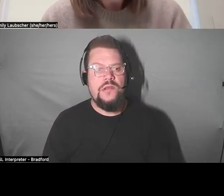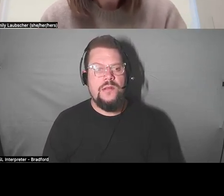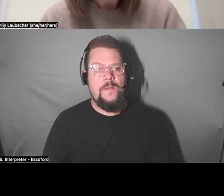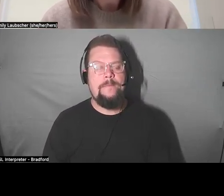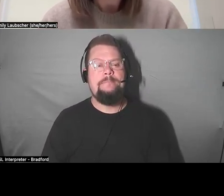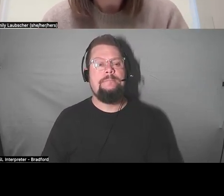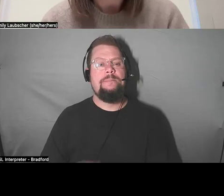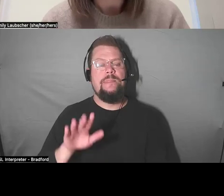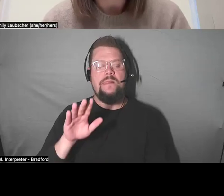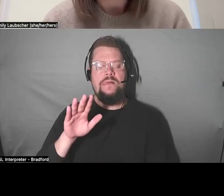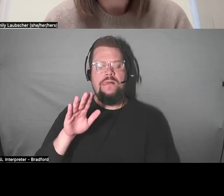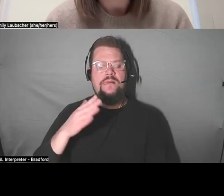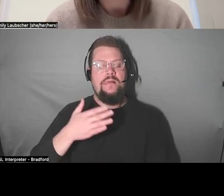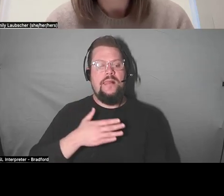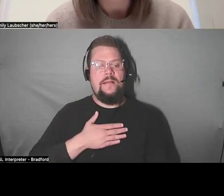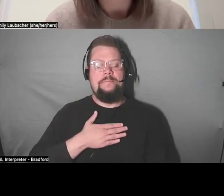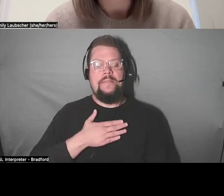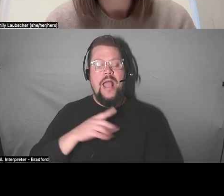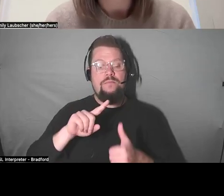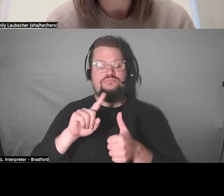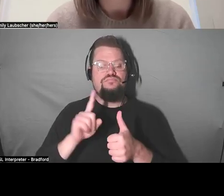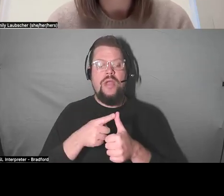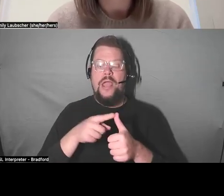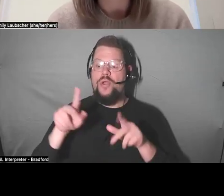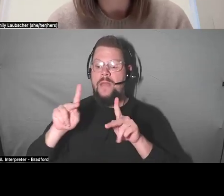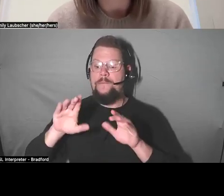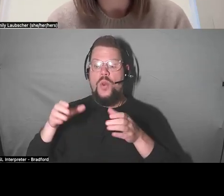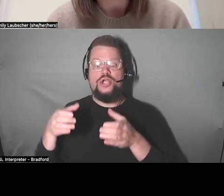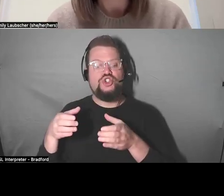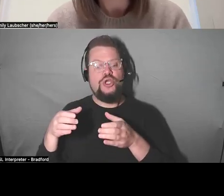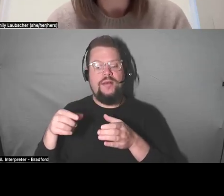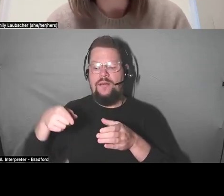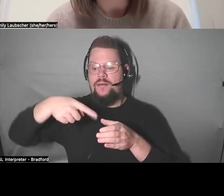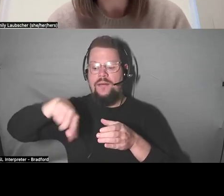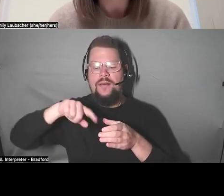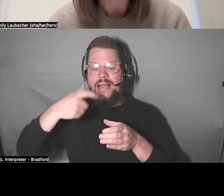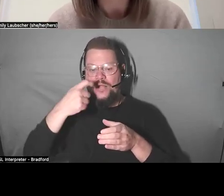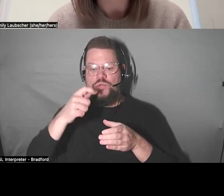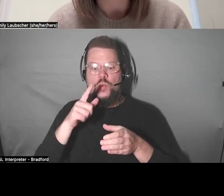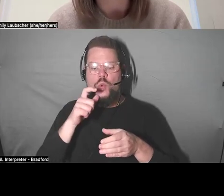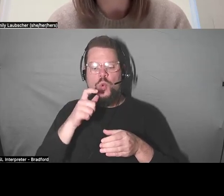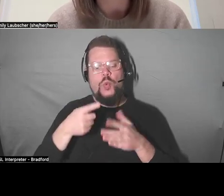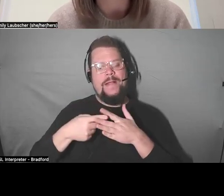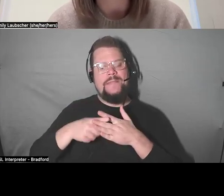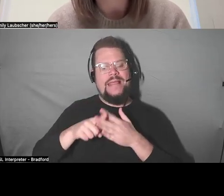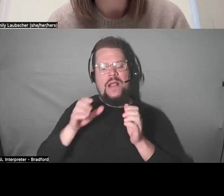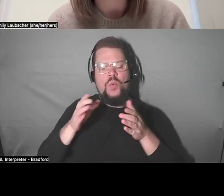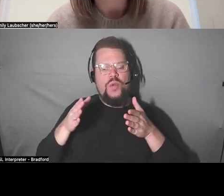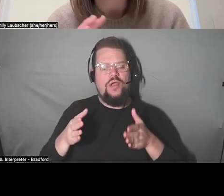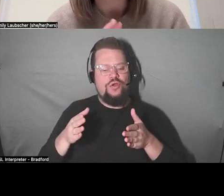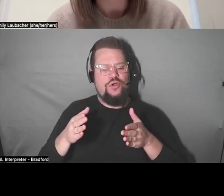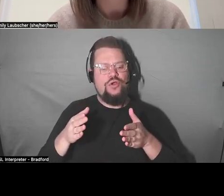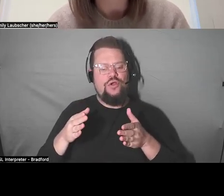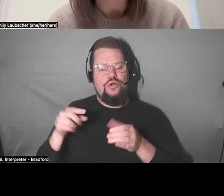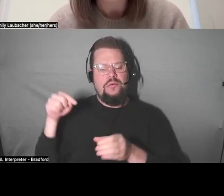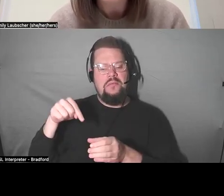Okay, so because my primary population of interest was and still is beginning communicators, and because that's what we'll